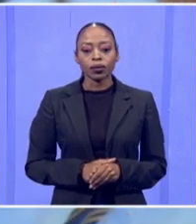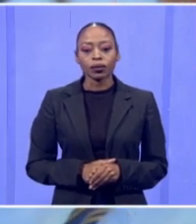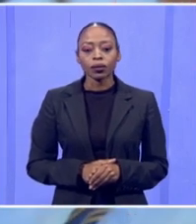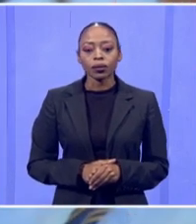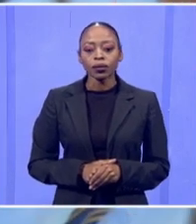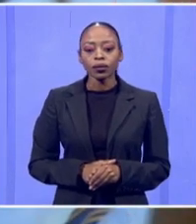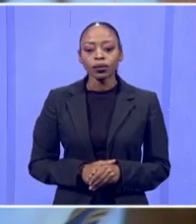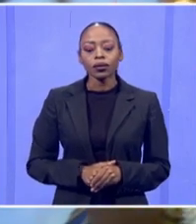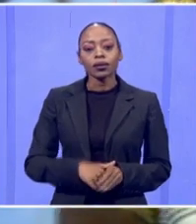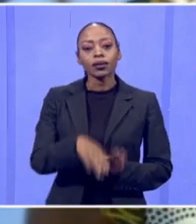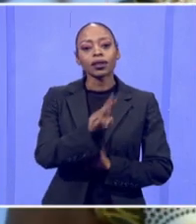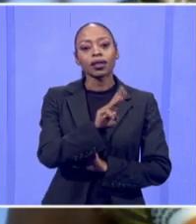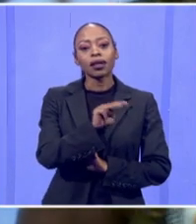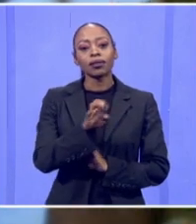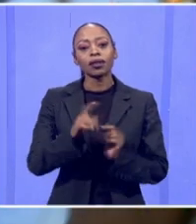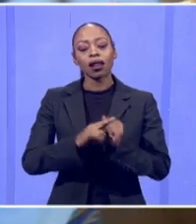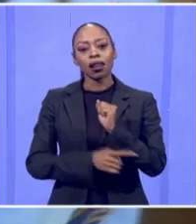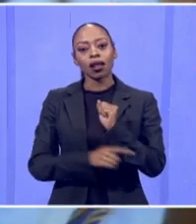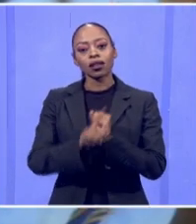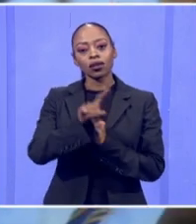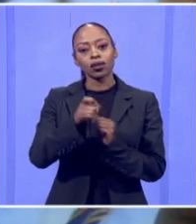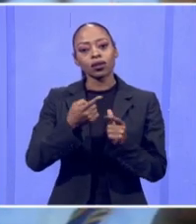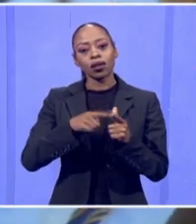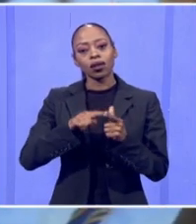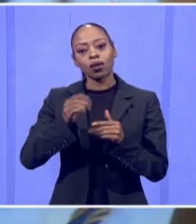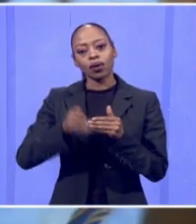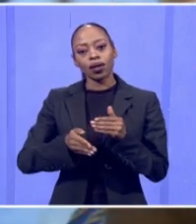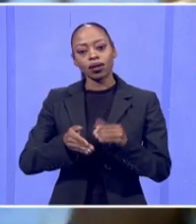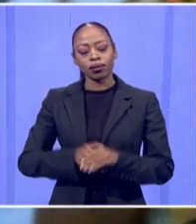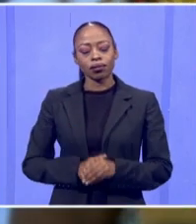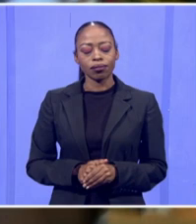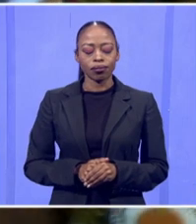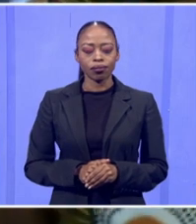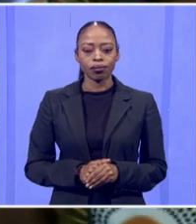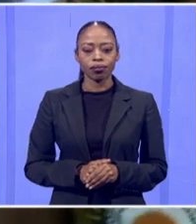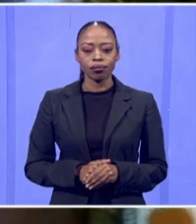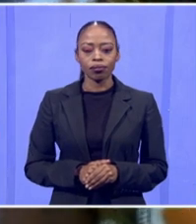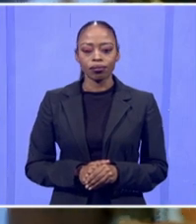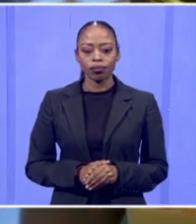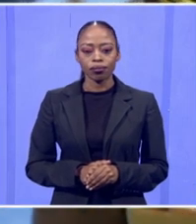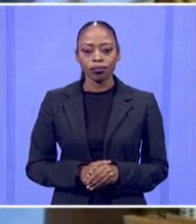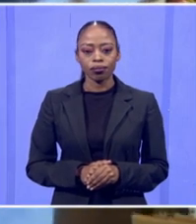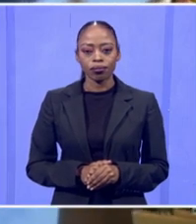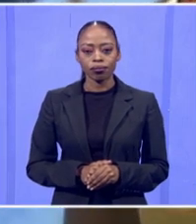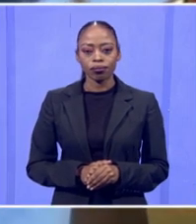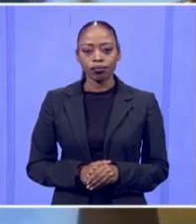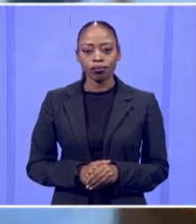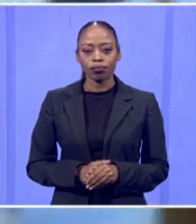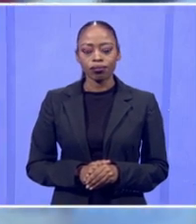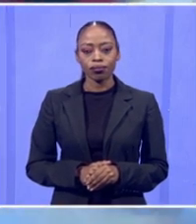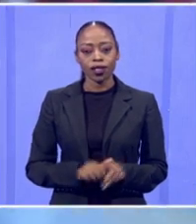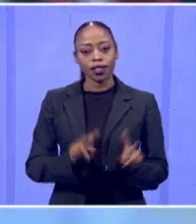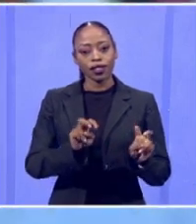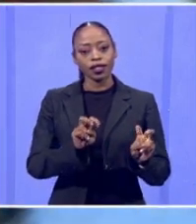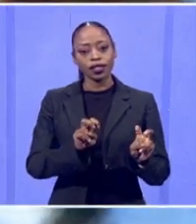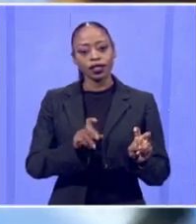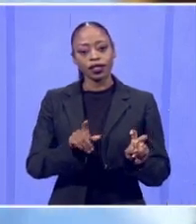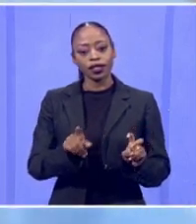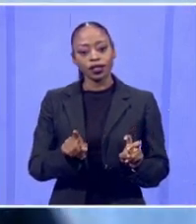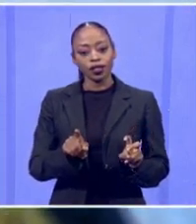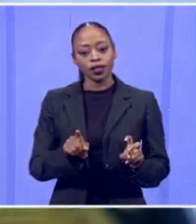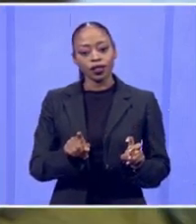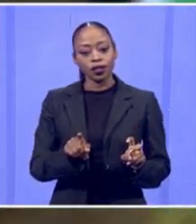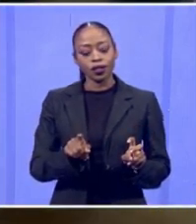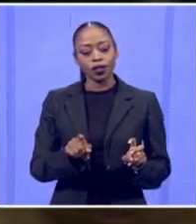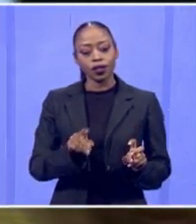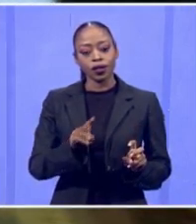MEC will take the last question and then we wrap. Thank you, MEC. Yes, thank you very much. On the issue of the Britain Ward,